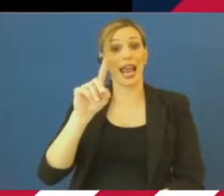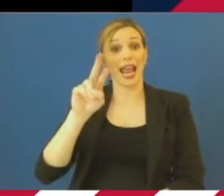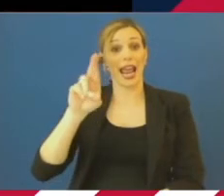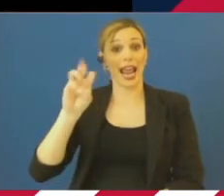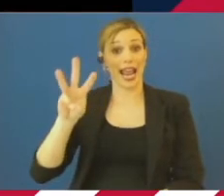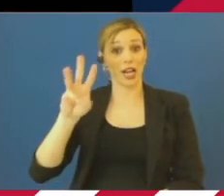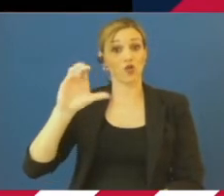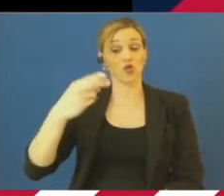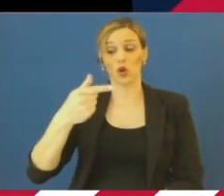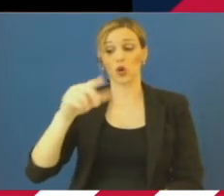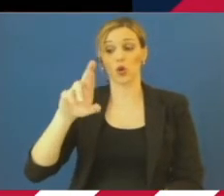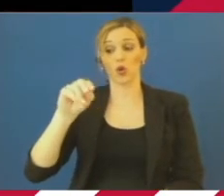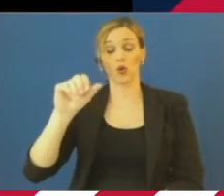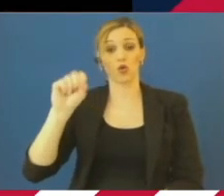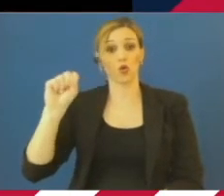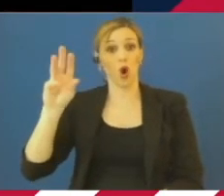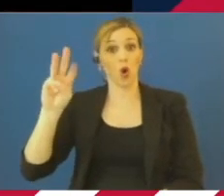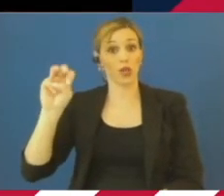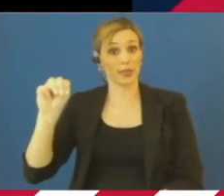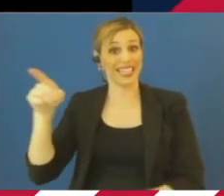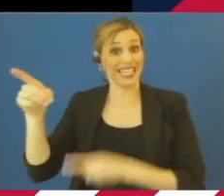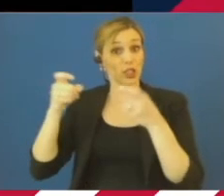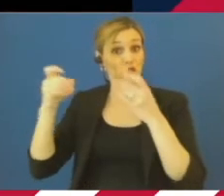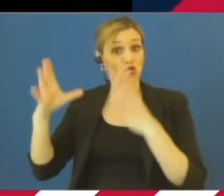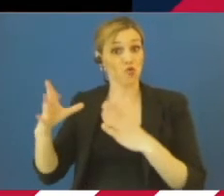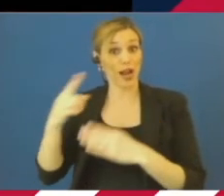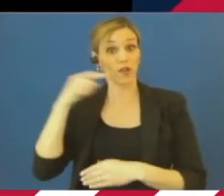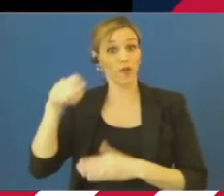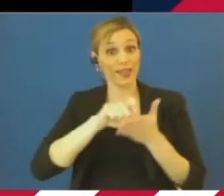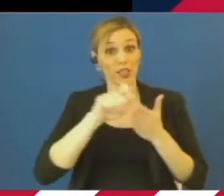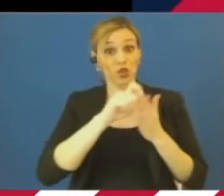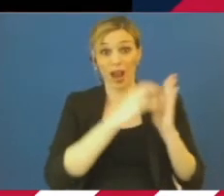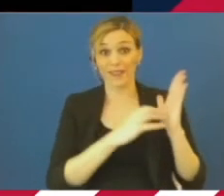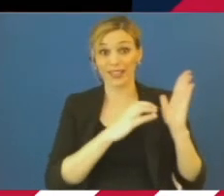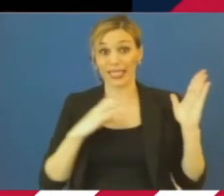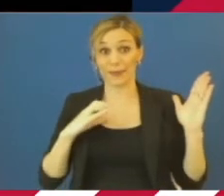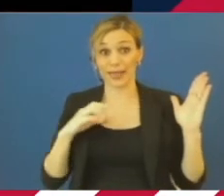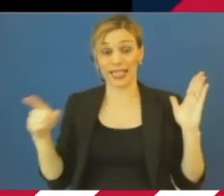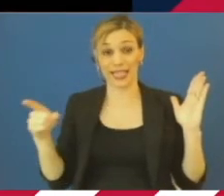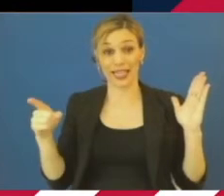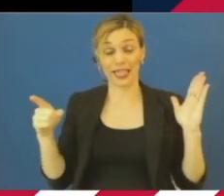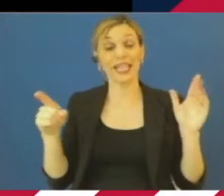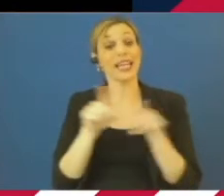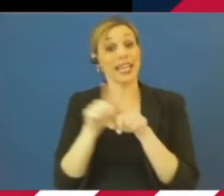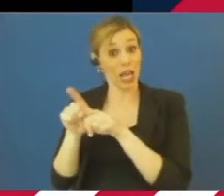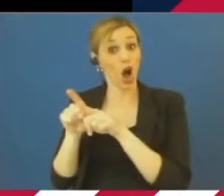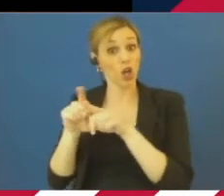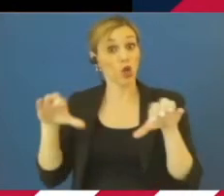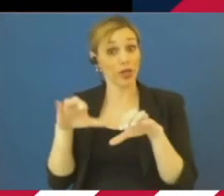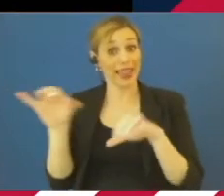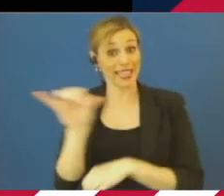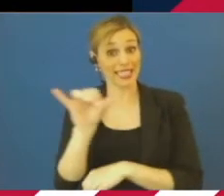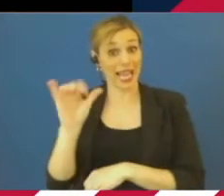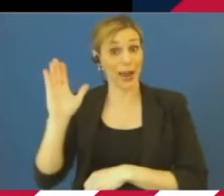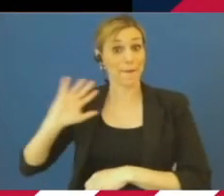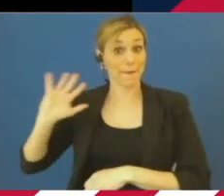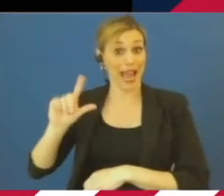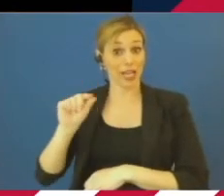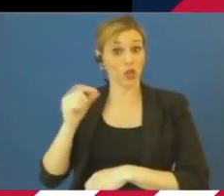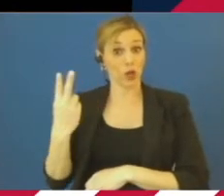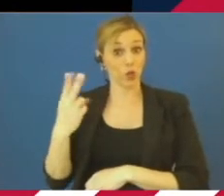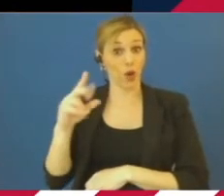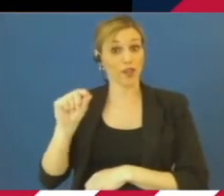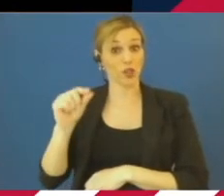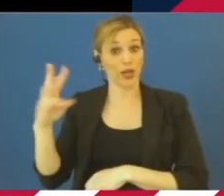director. He also served as platform director in 2012 and 2016. Leah Moody is the